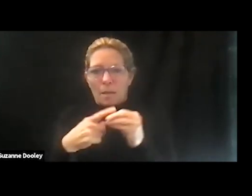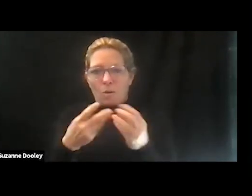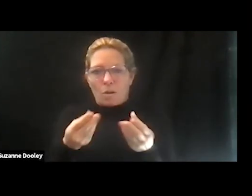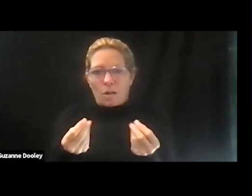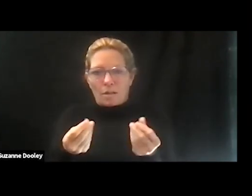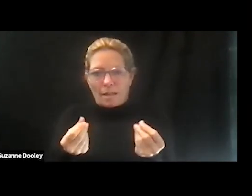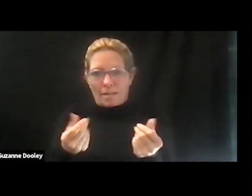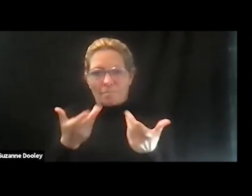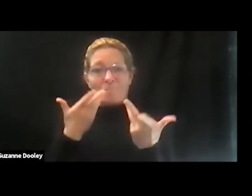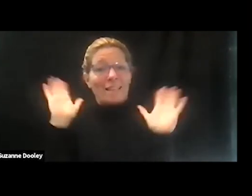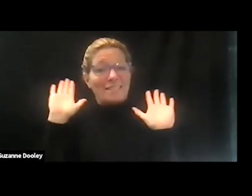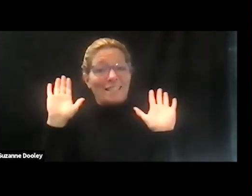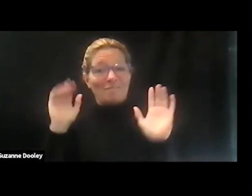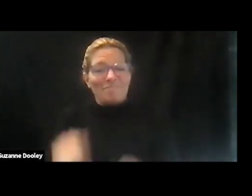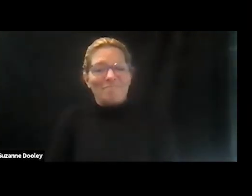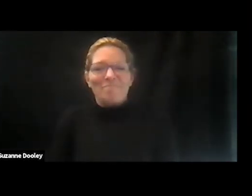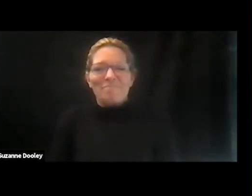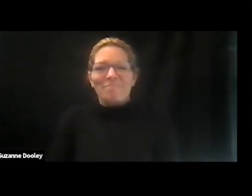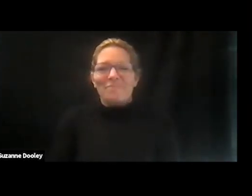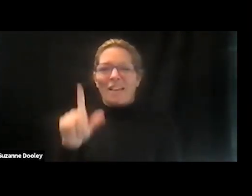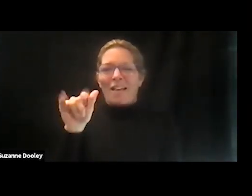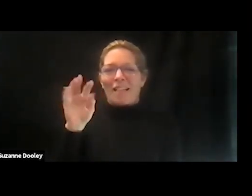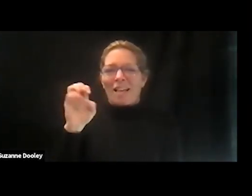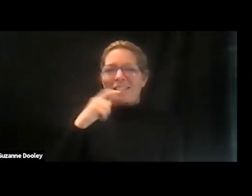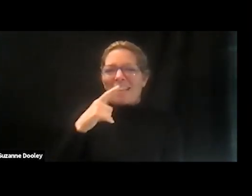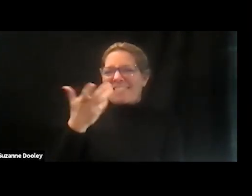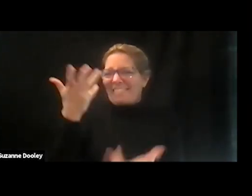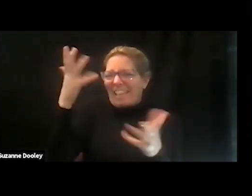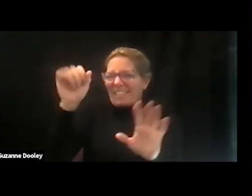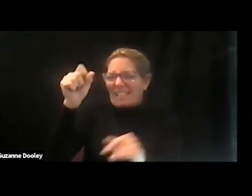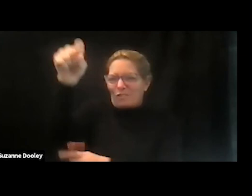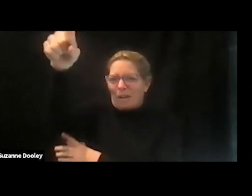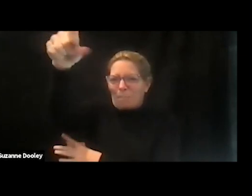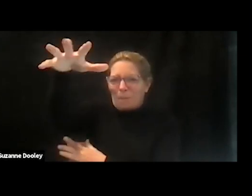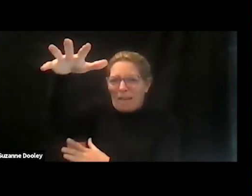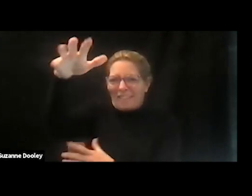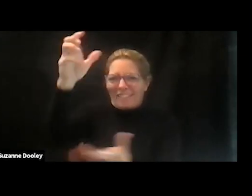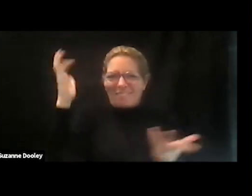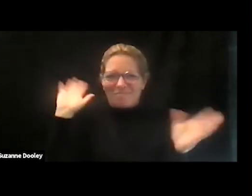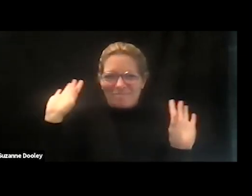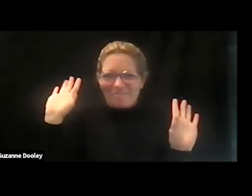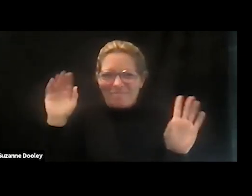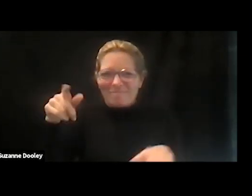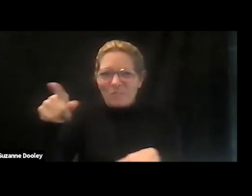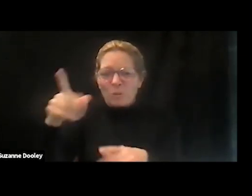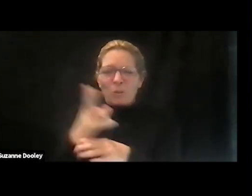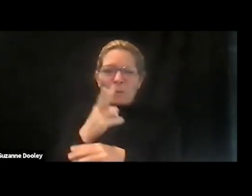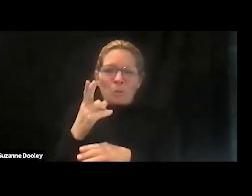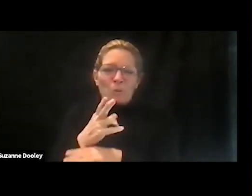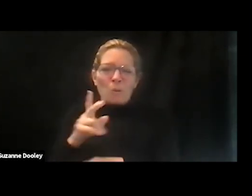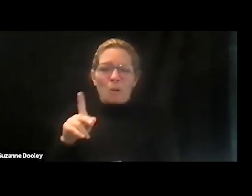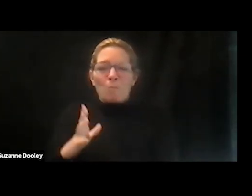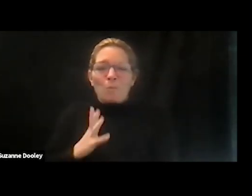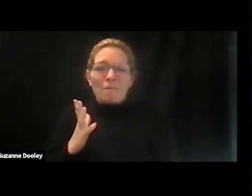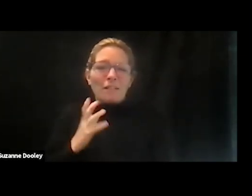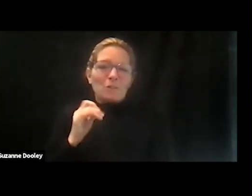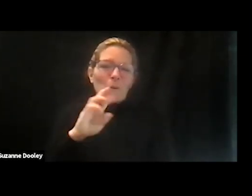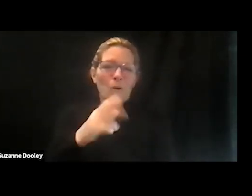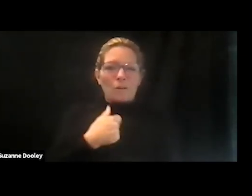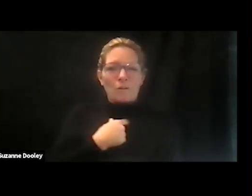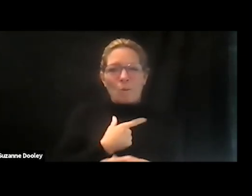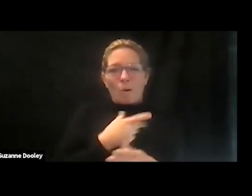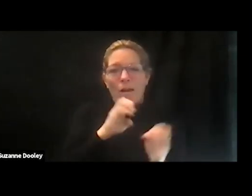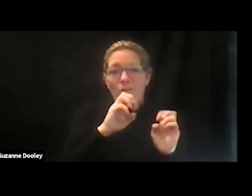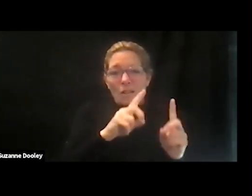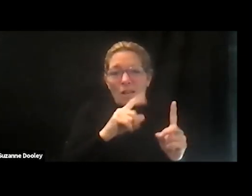That's it. Thank you. That's just it. Let me just drop the mic and you can use your privilege or education, pick how you